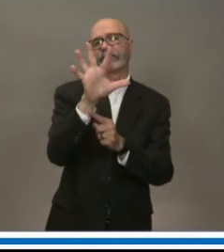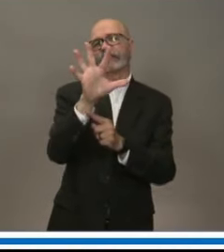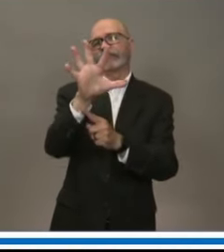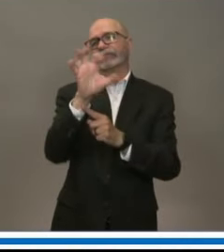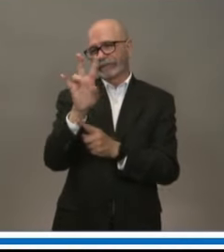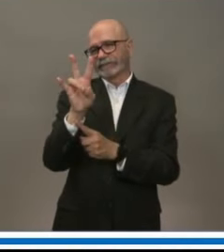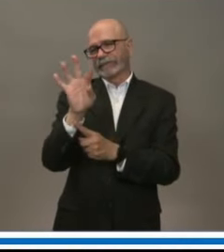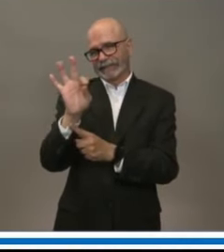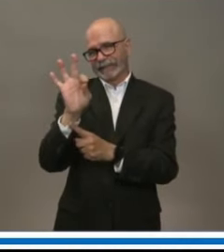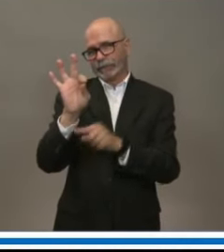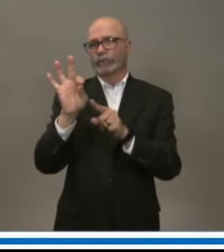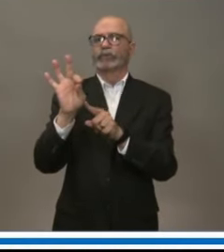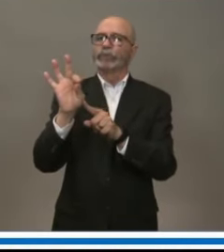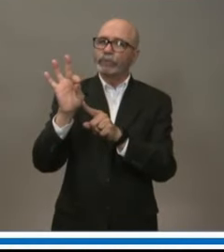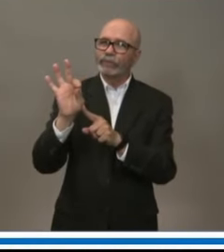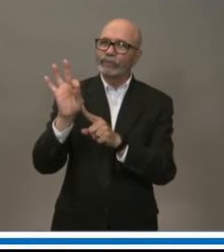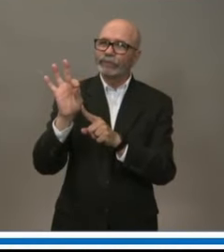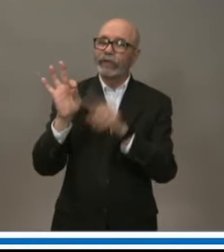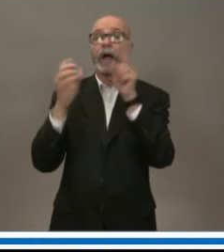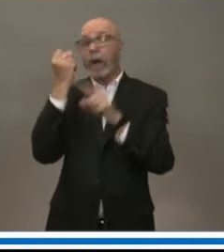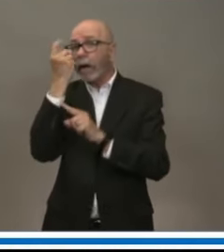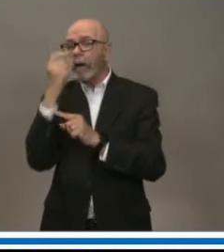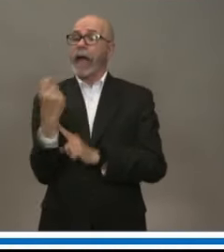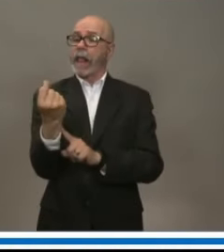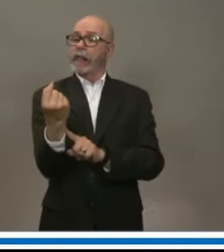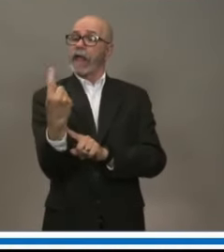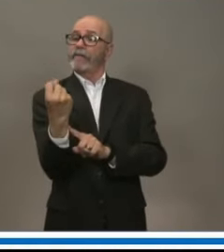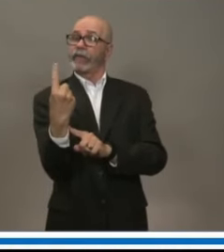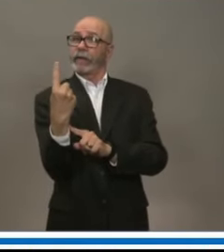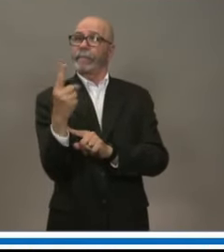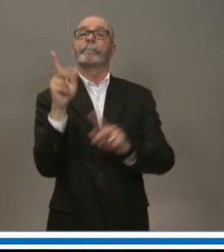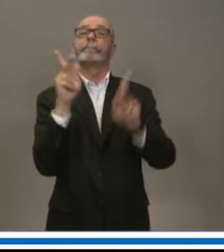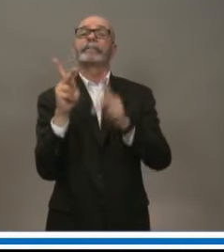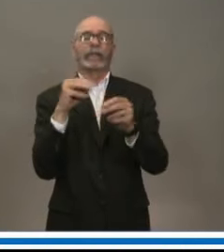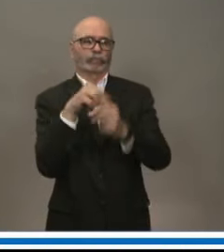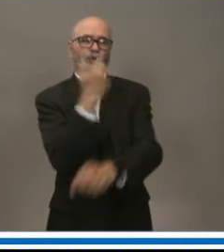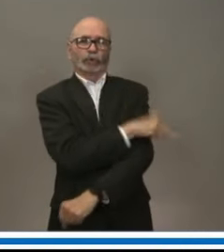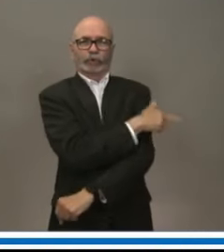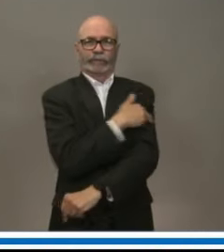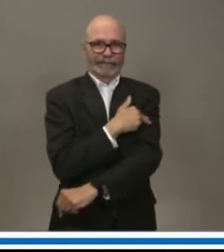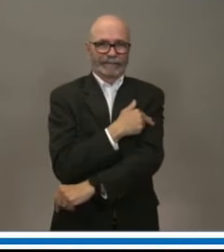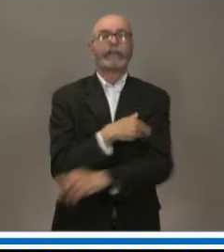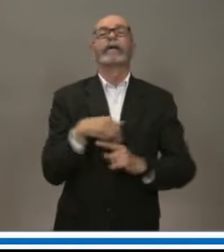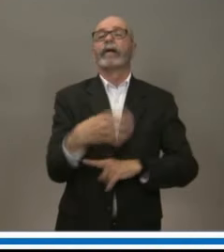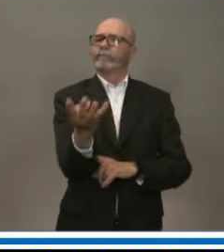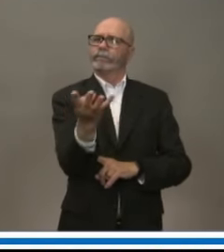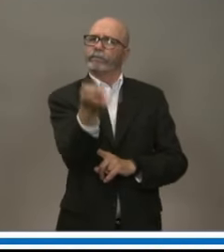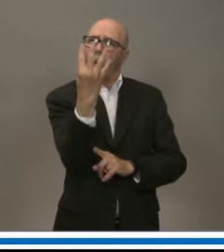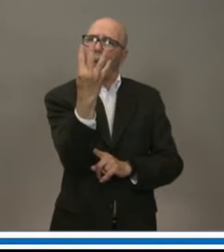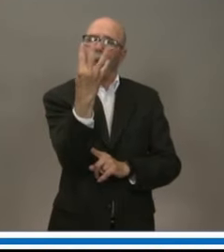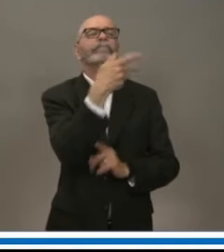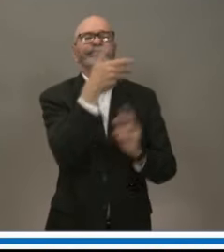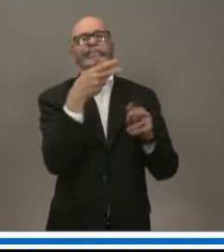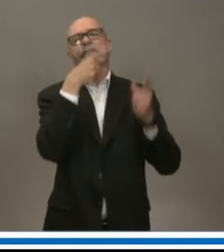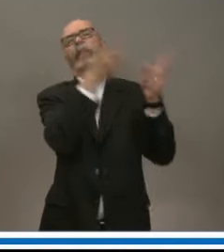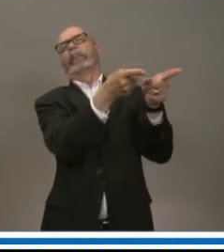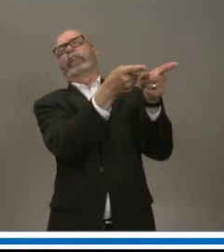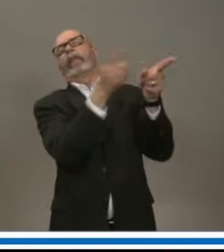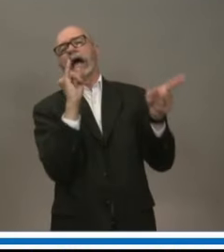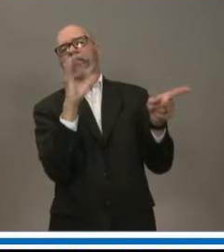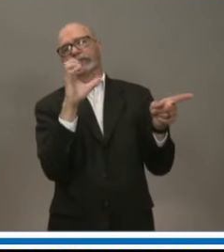There are currently 11 individuals in hospital. 4 of those are in ICU. We now have 176 people